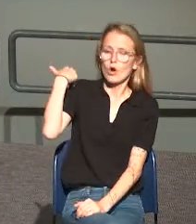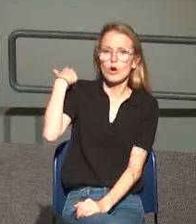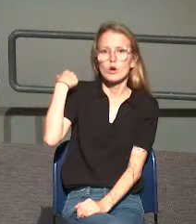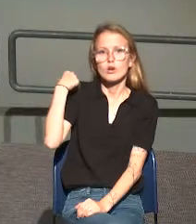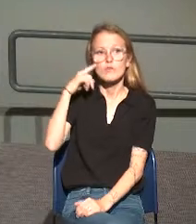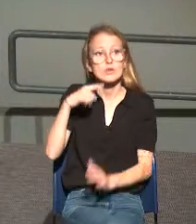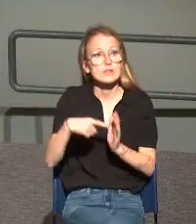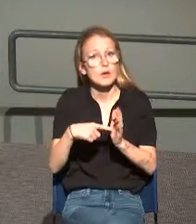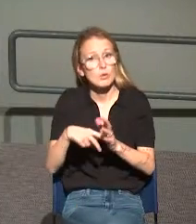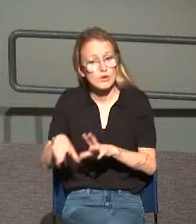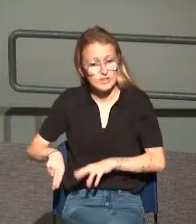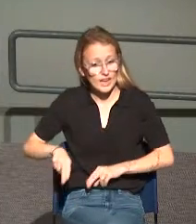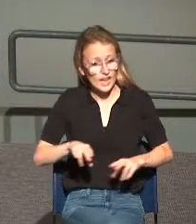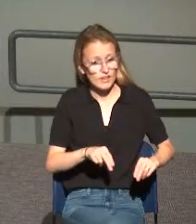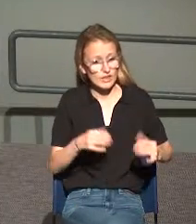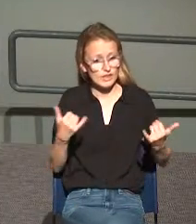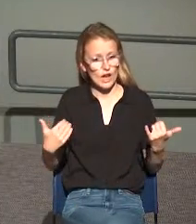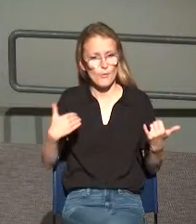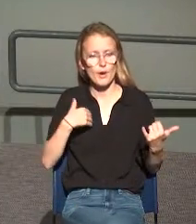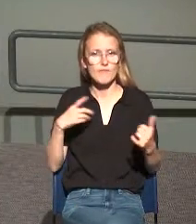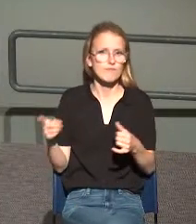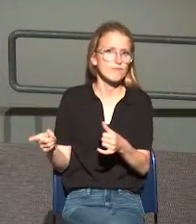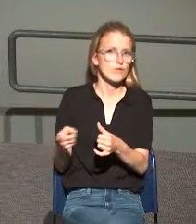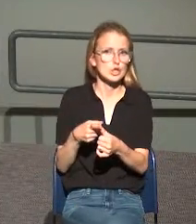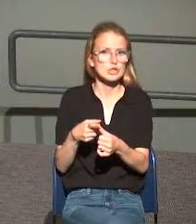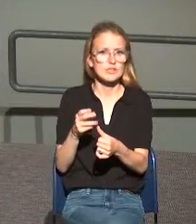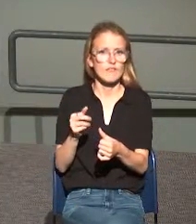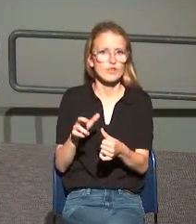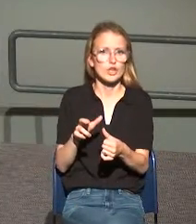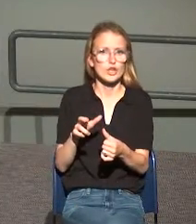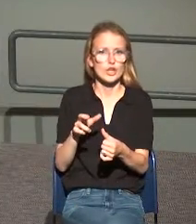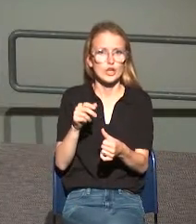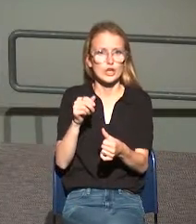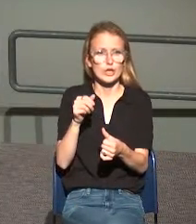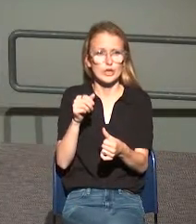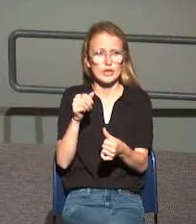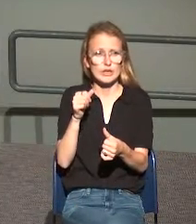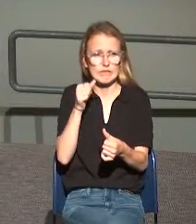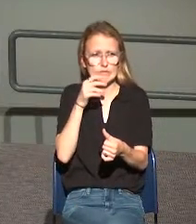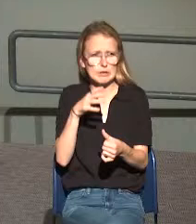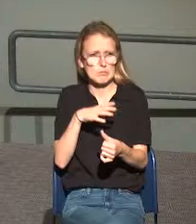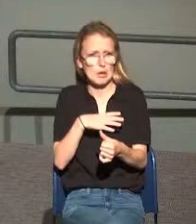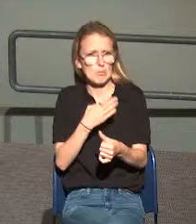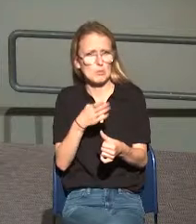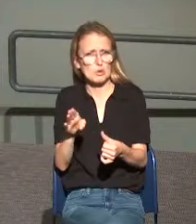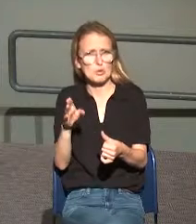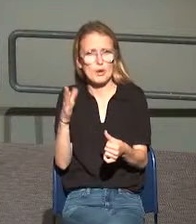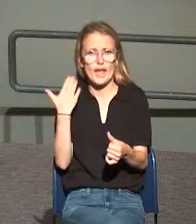example, the Navy now has its first ever female Blue Angels demonstration pilot. That was last